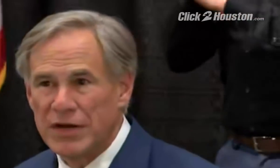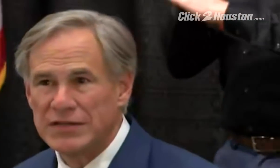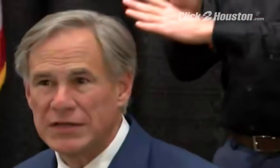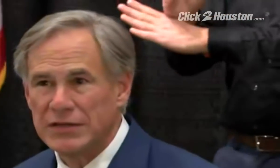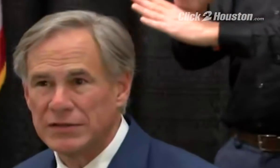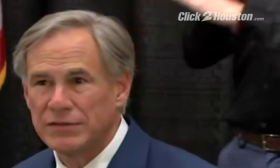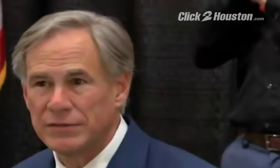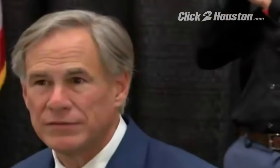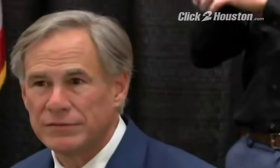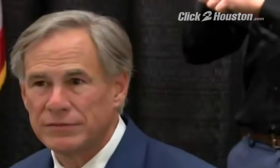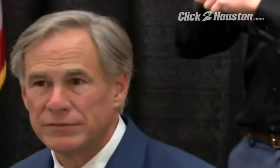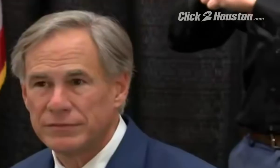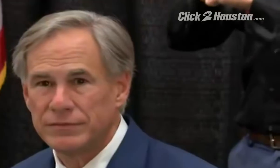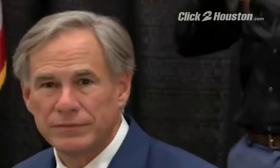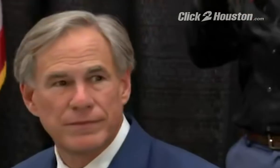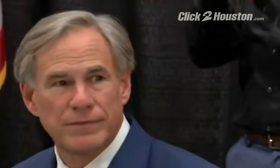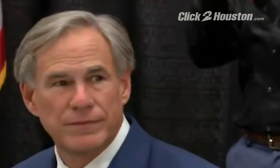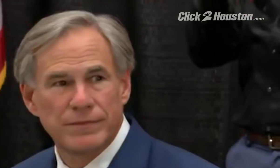to COVID-19.